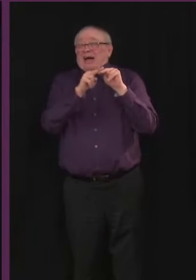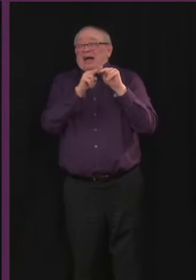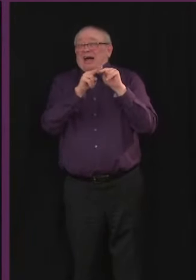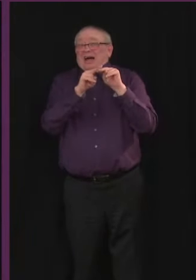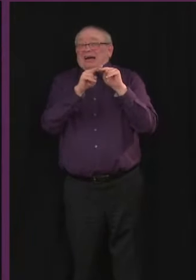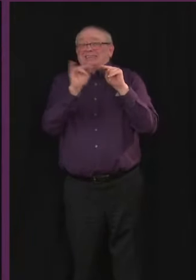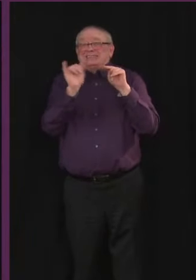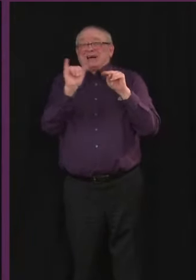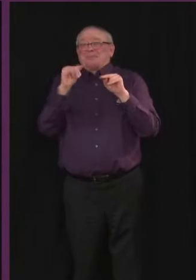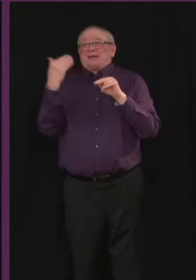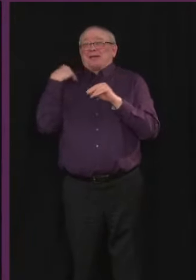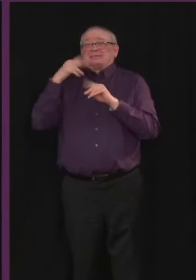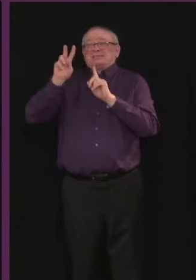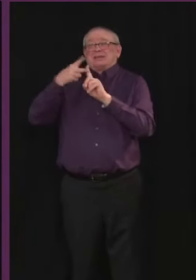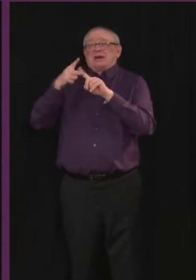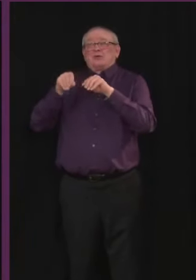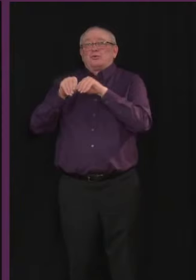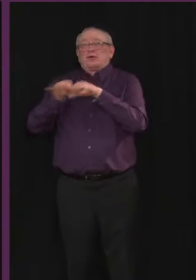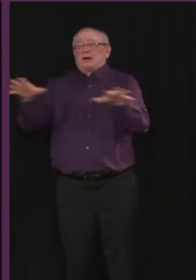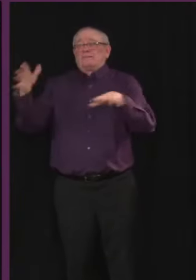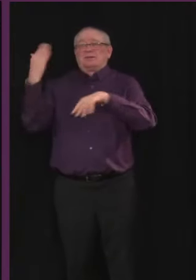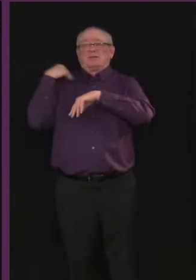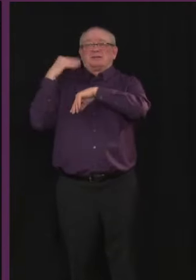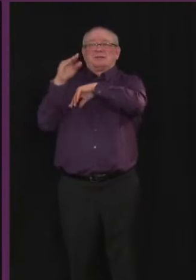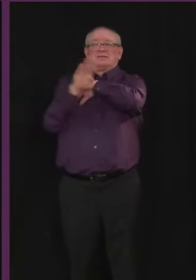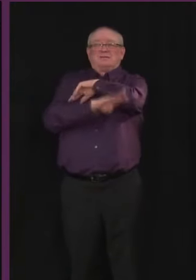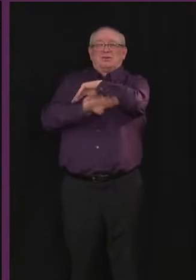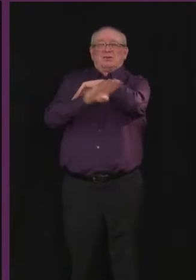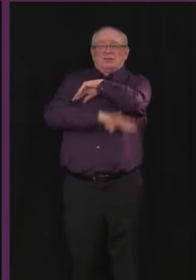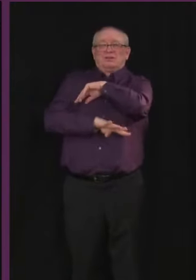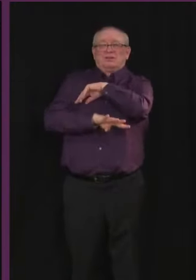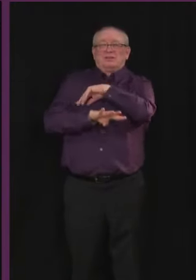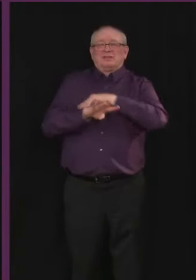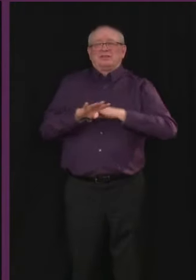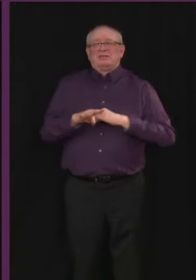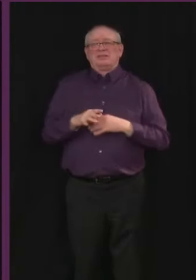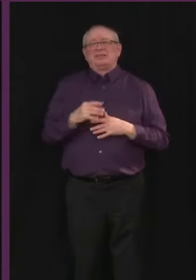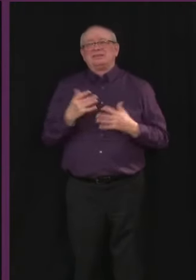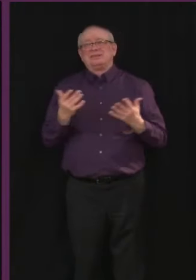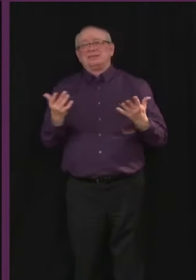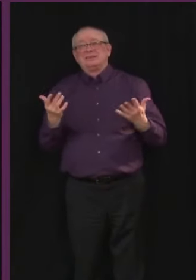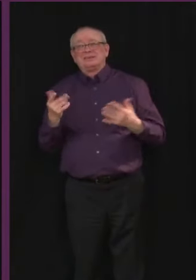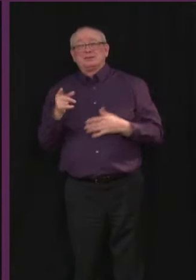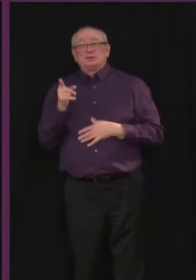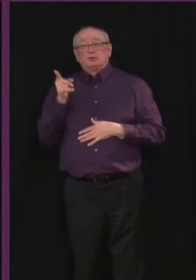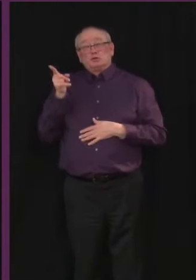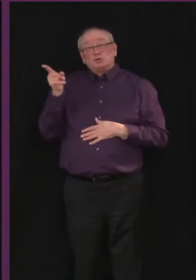if, looking back at those steep spikes you wonder what more you could